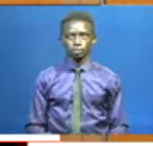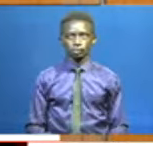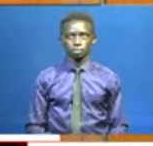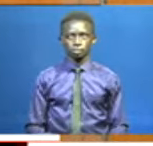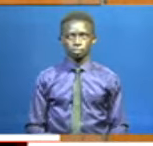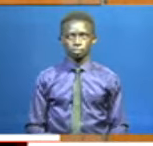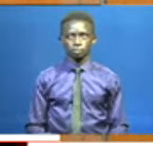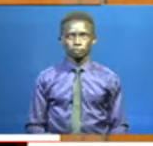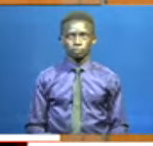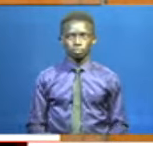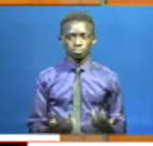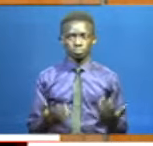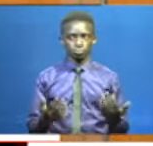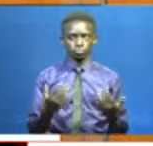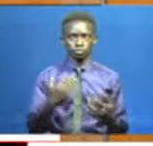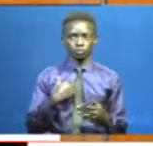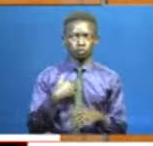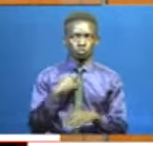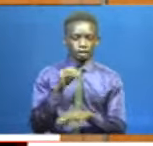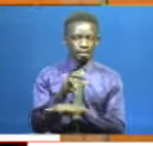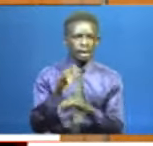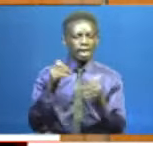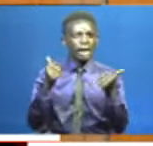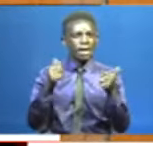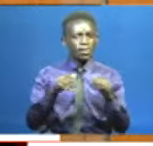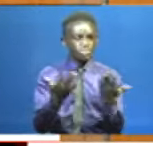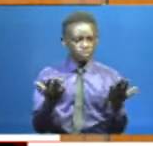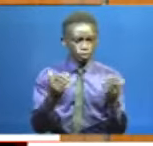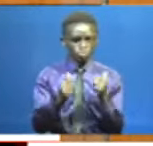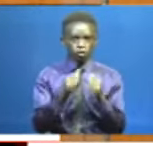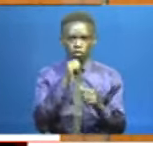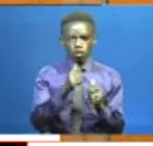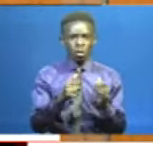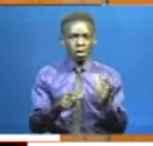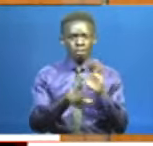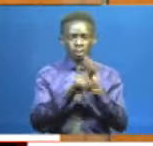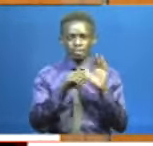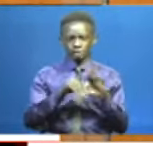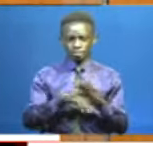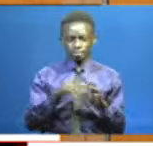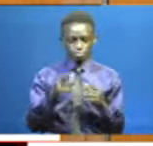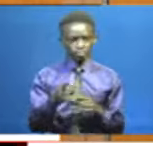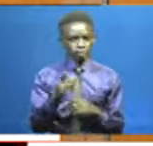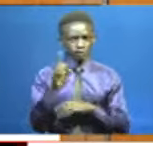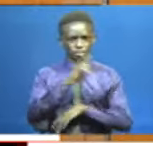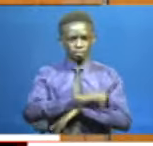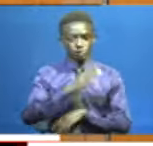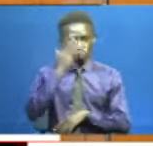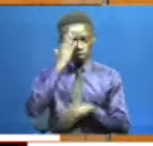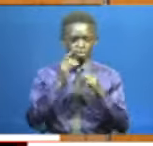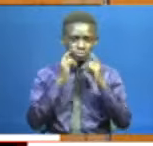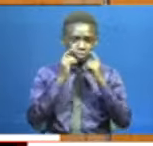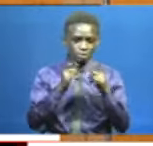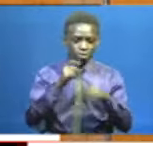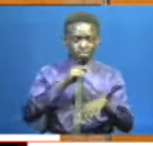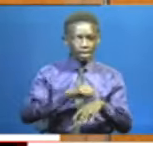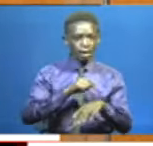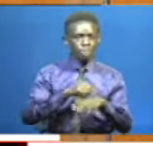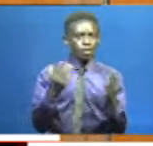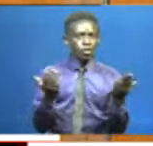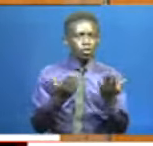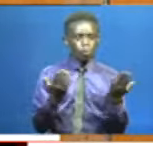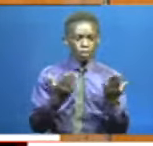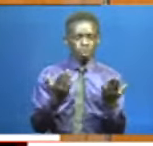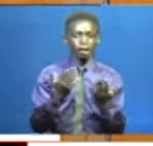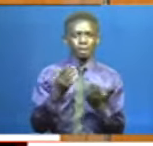anything that's illegal in Islam on this day, because sinning on the day of Eid is like sinning in front of God